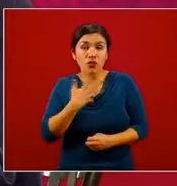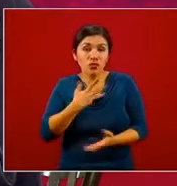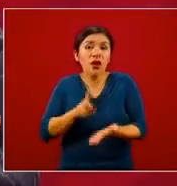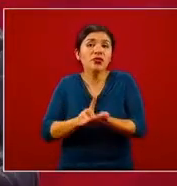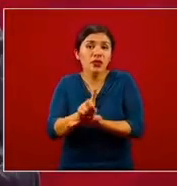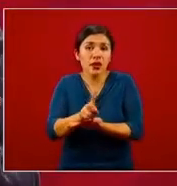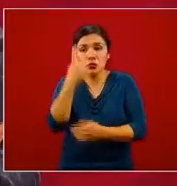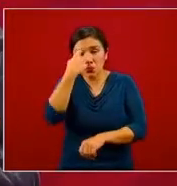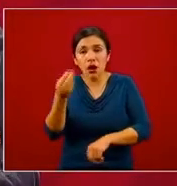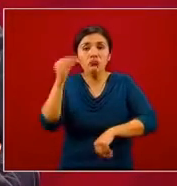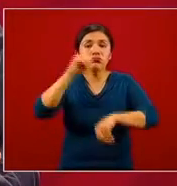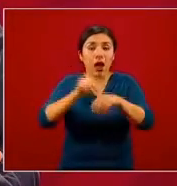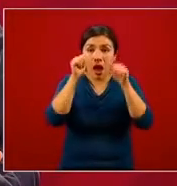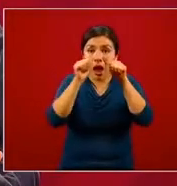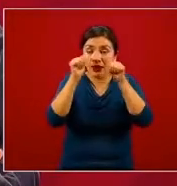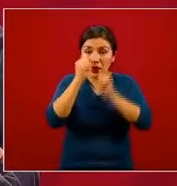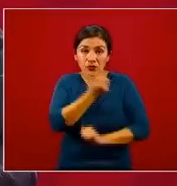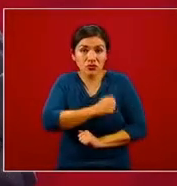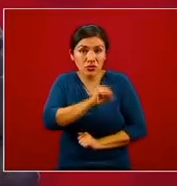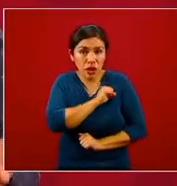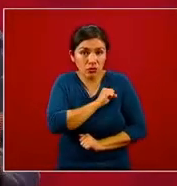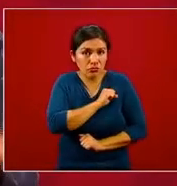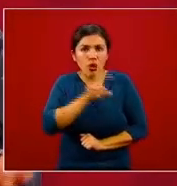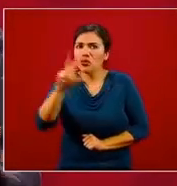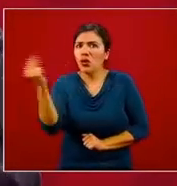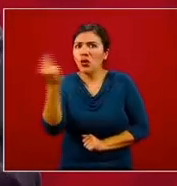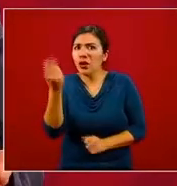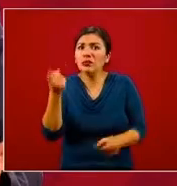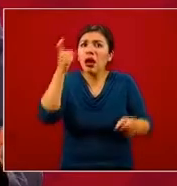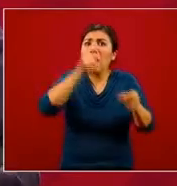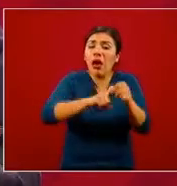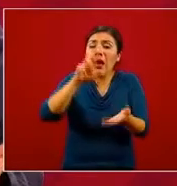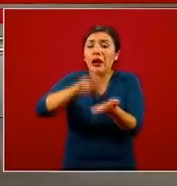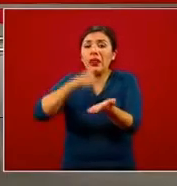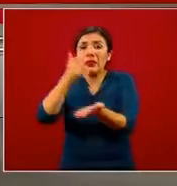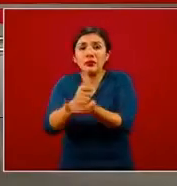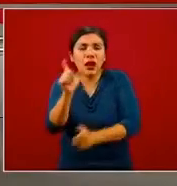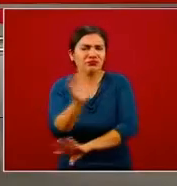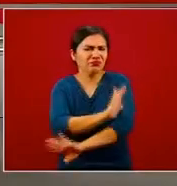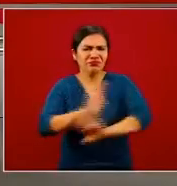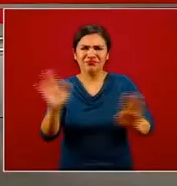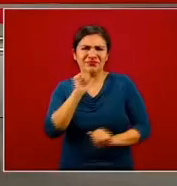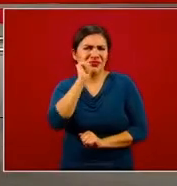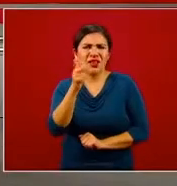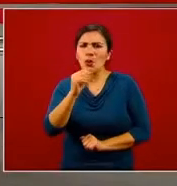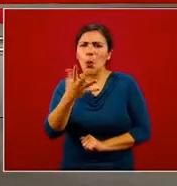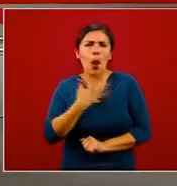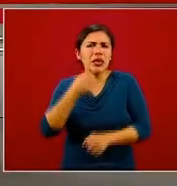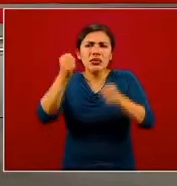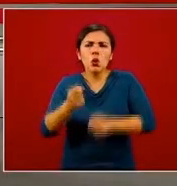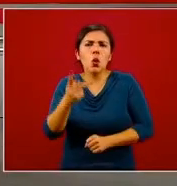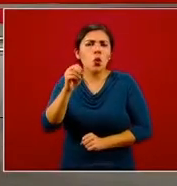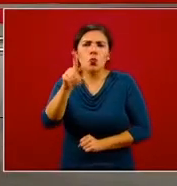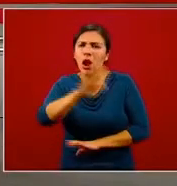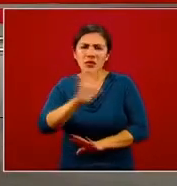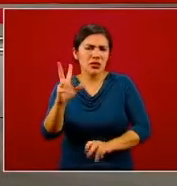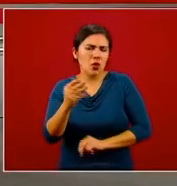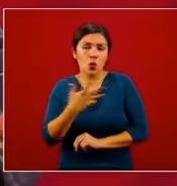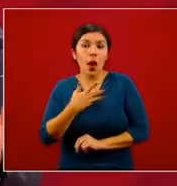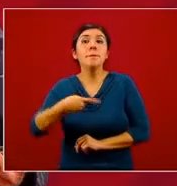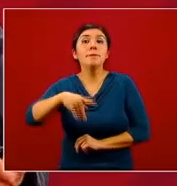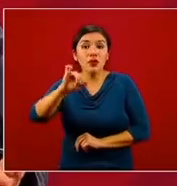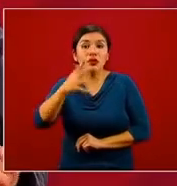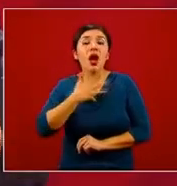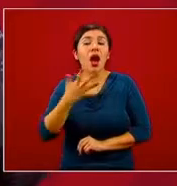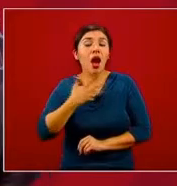security. So no, we don't need to get anyone to join right now because everybody who lives in Mexico is entitled